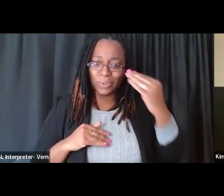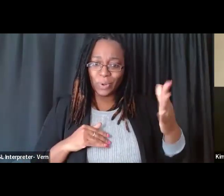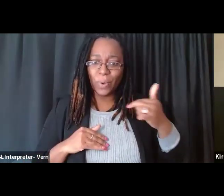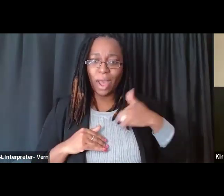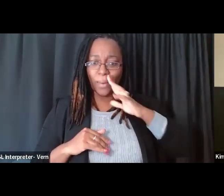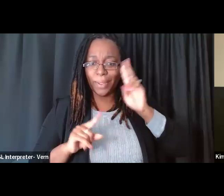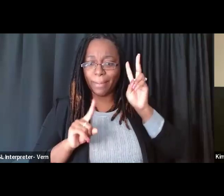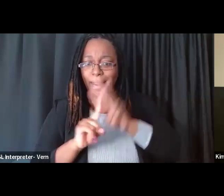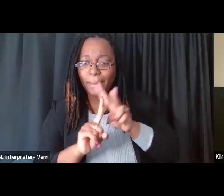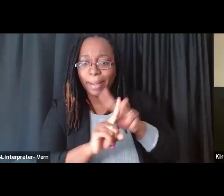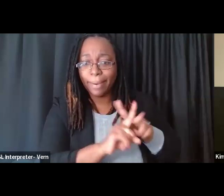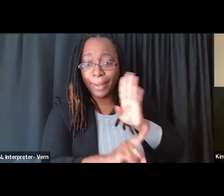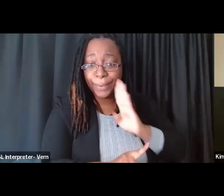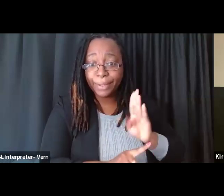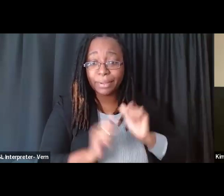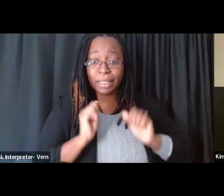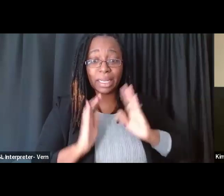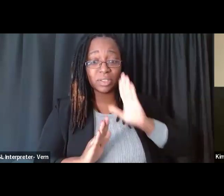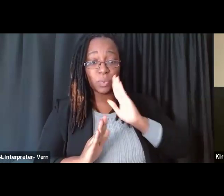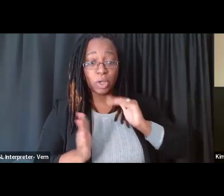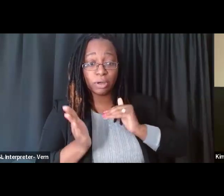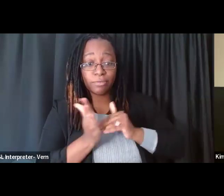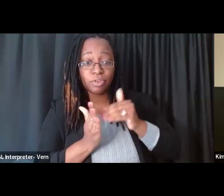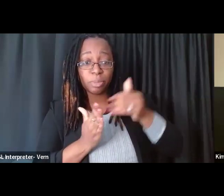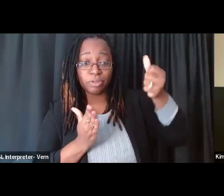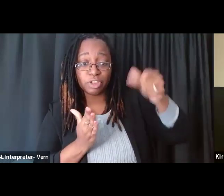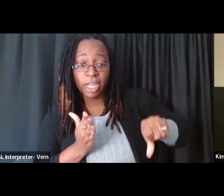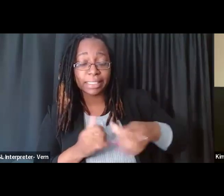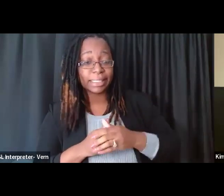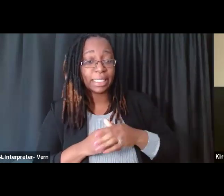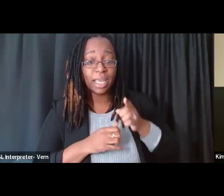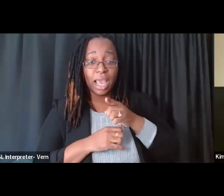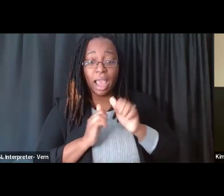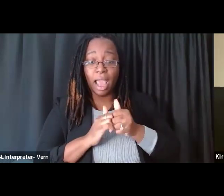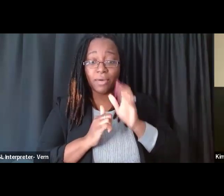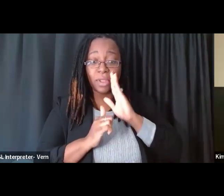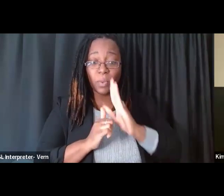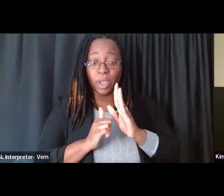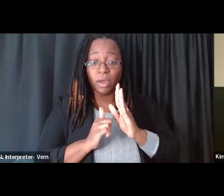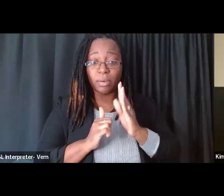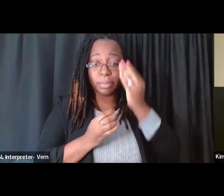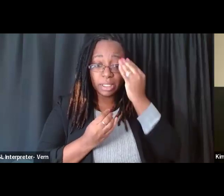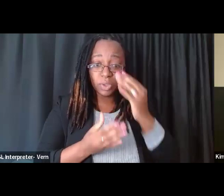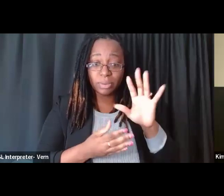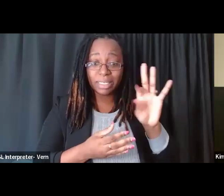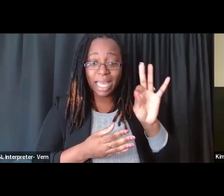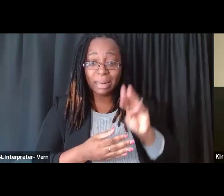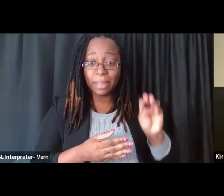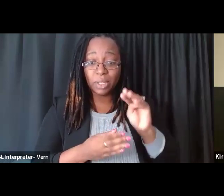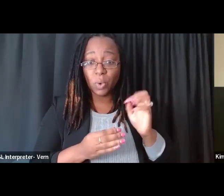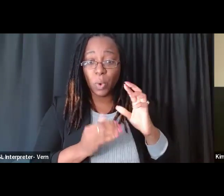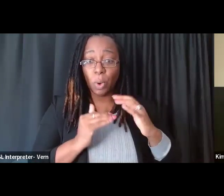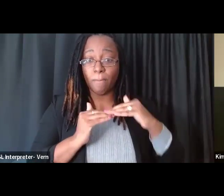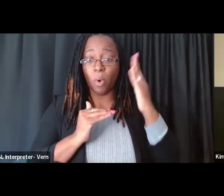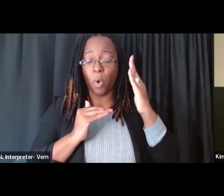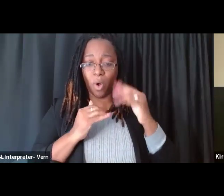9 million more of them in line behind them. Actors are taught to be grateful, which is outrageous. Grateful for being excellent at their very own